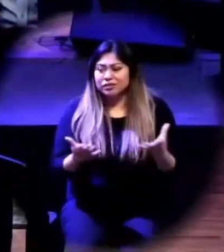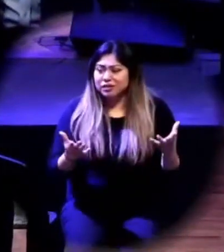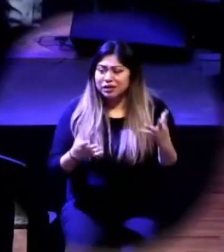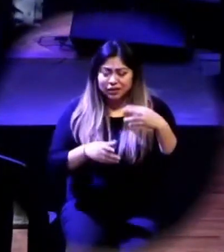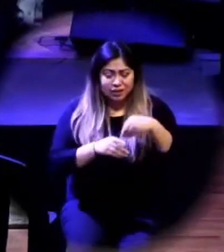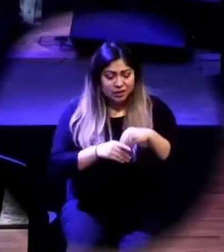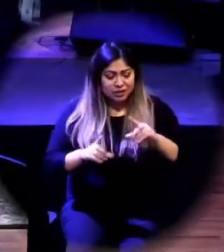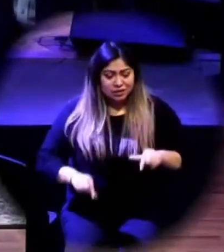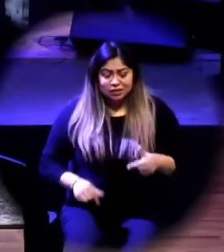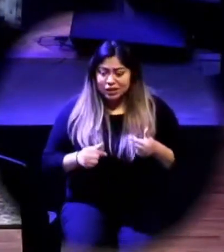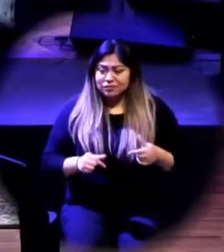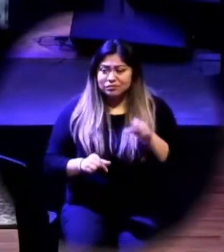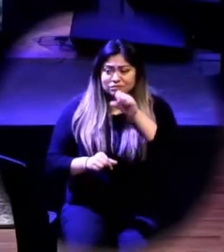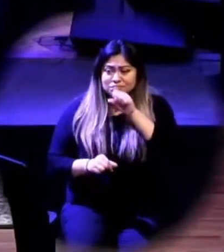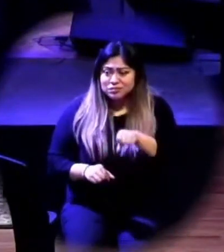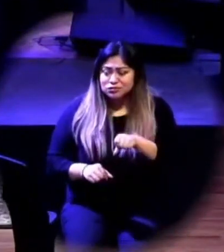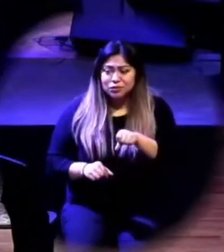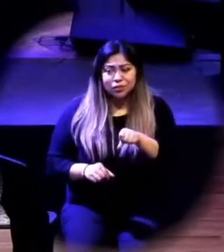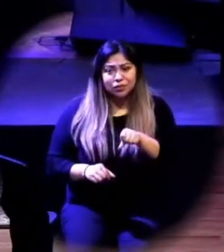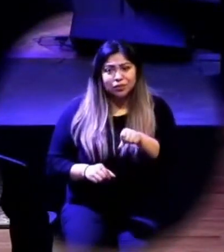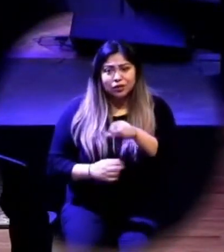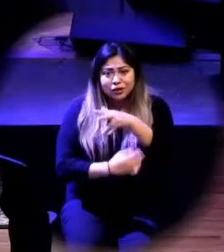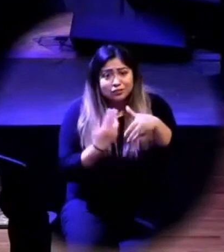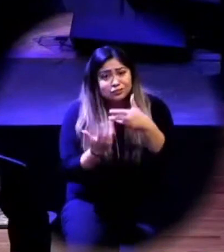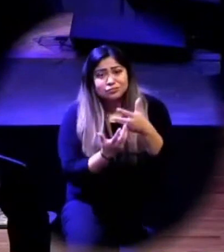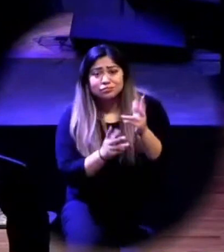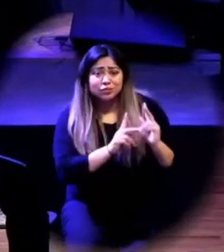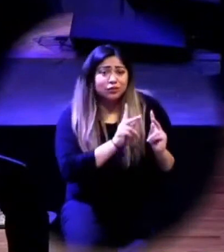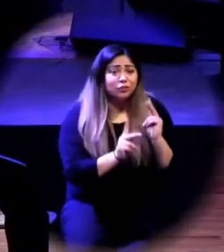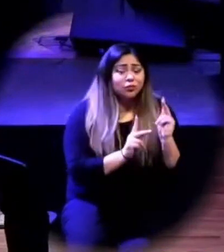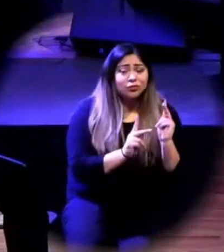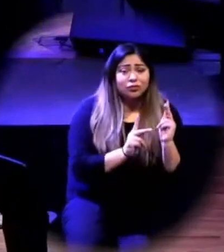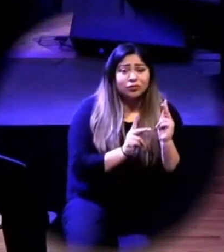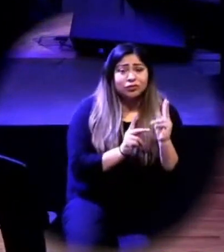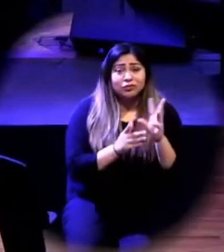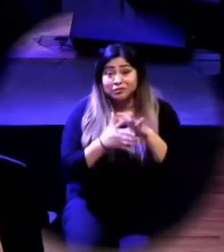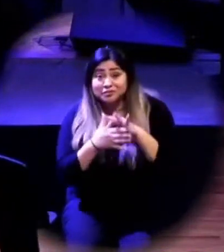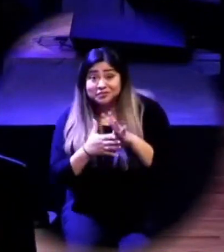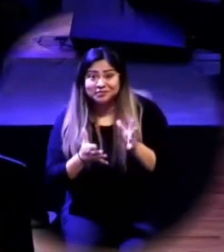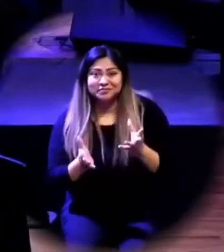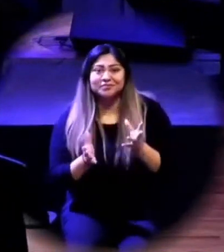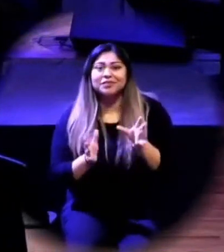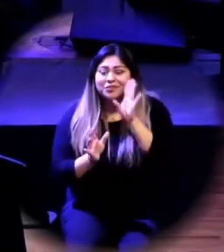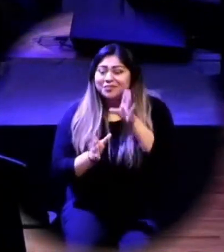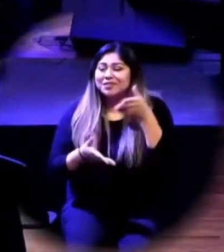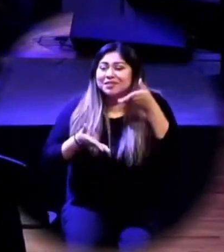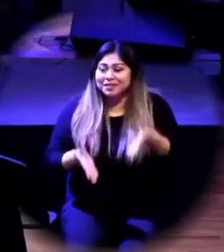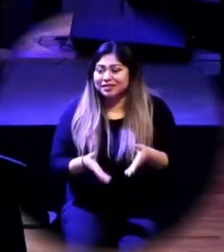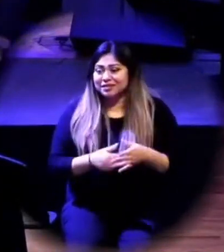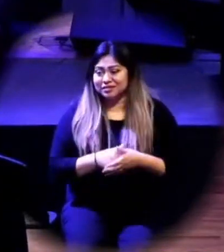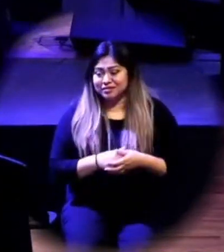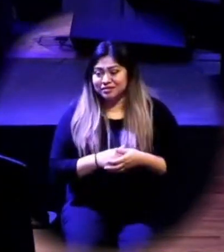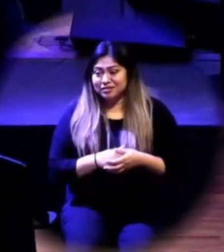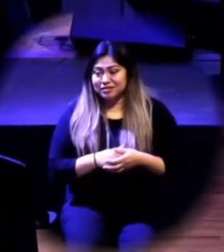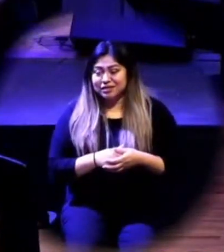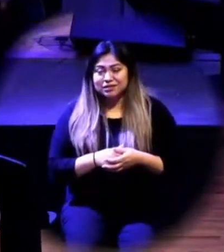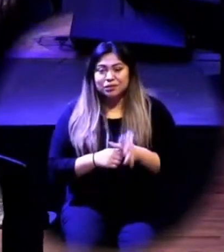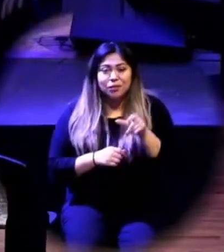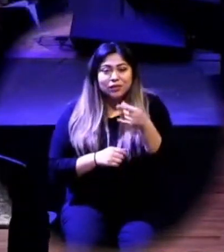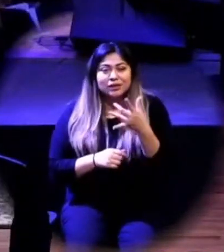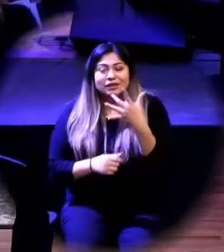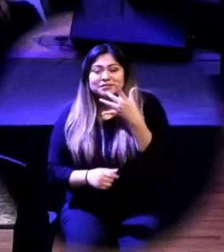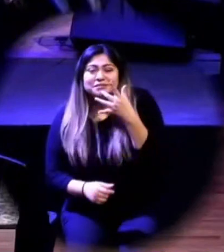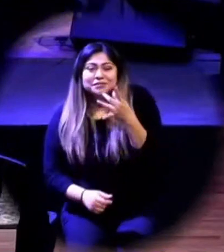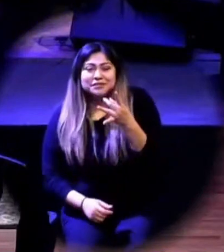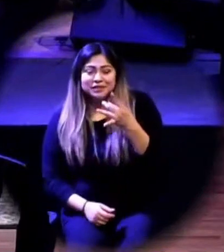beauty of this world, friends, it's only a taste of what we will know in heaven. In fact, one of my favorite pictures of